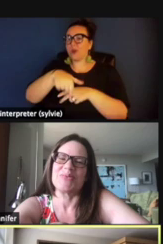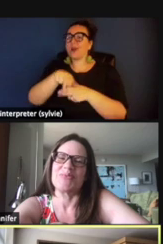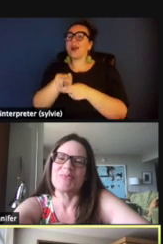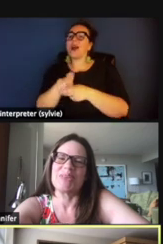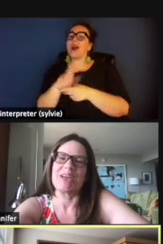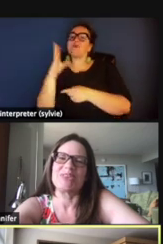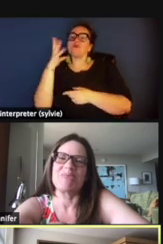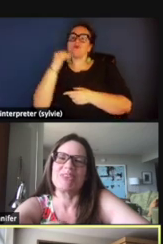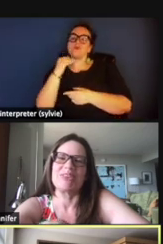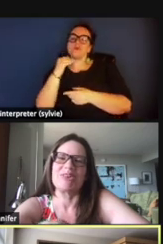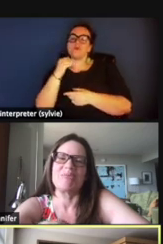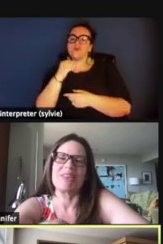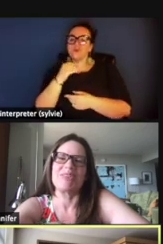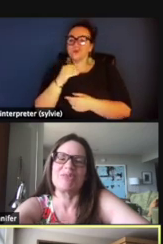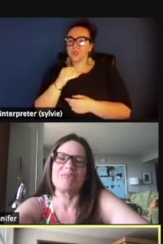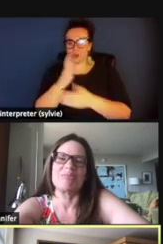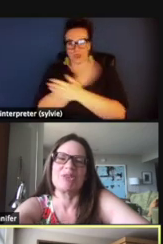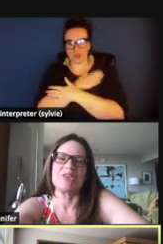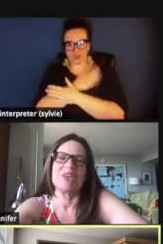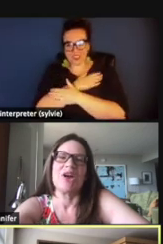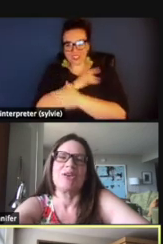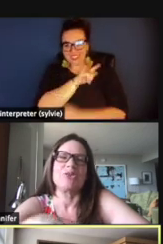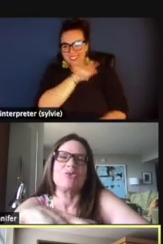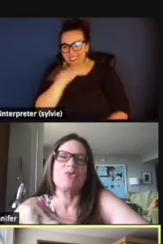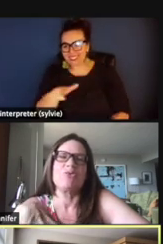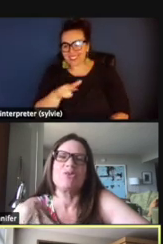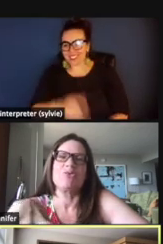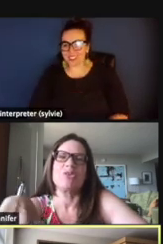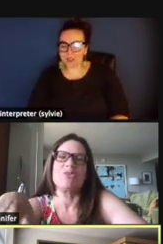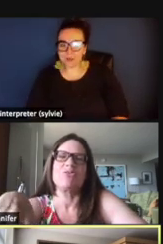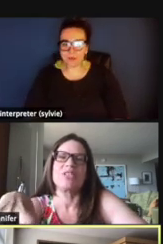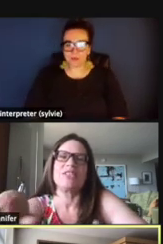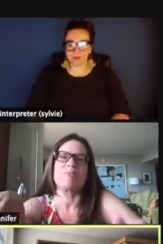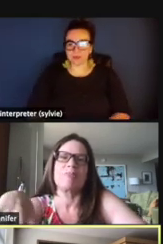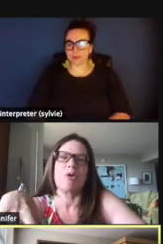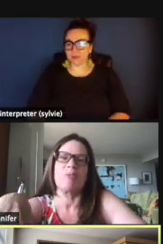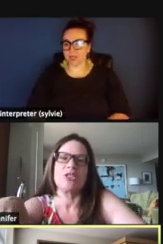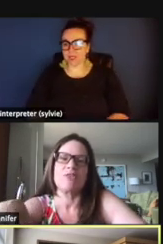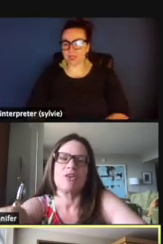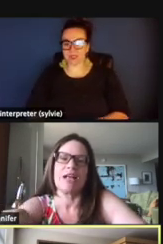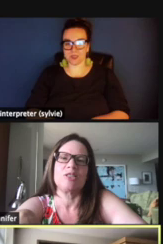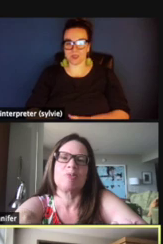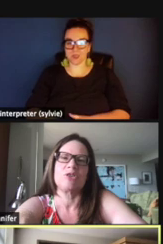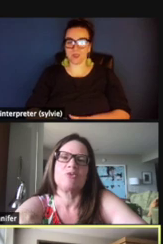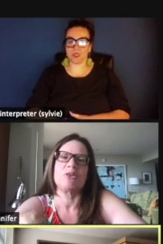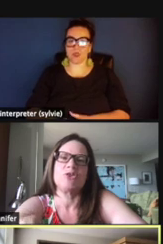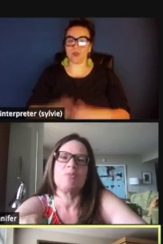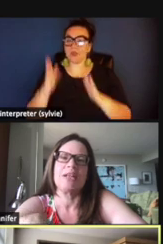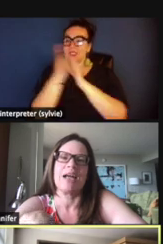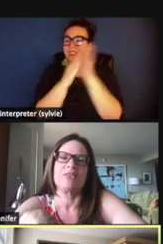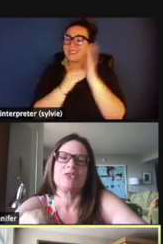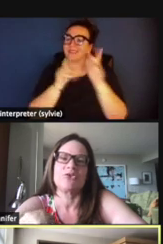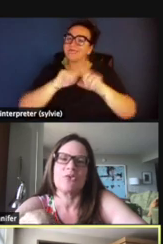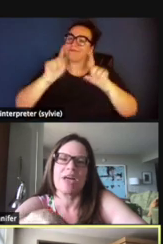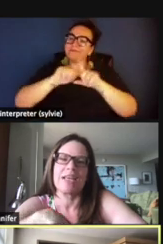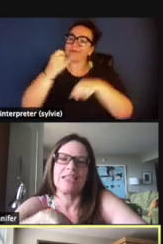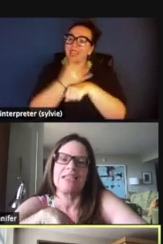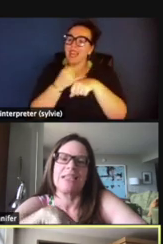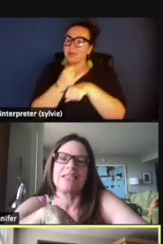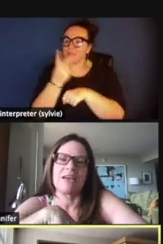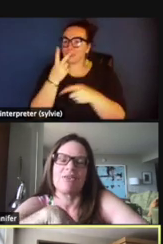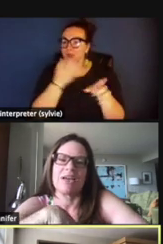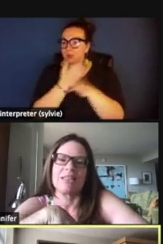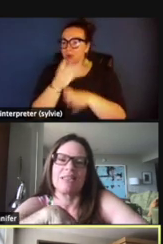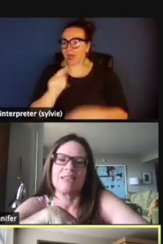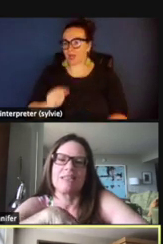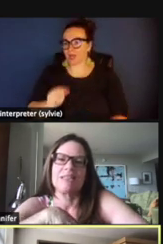So we actually rested on the way there, so it was pretty good. All right, so New Zealand is made up of a whole bunch of different islands, but there's two main islands, the North Island and